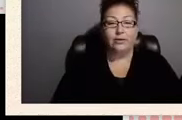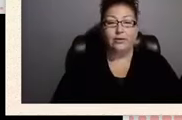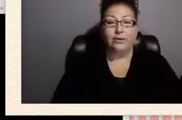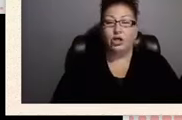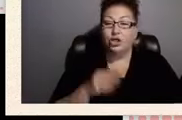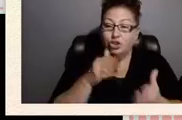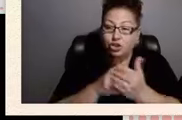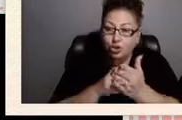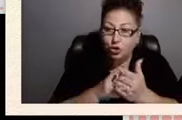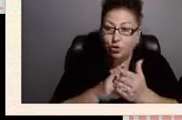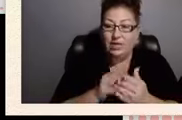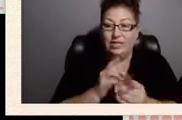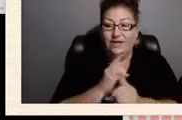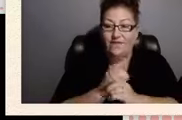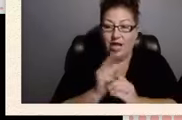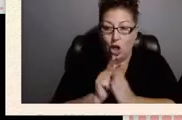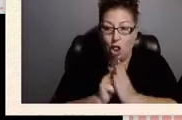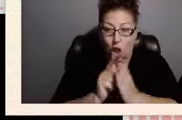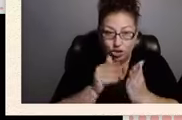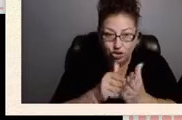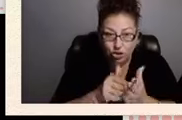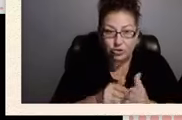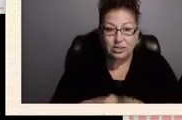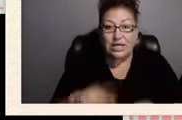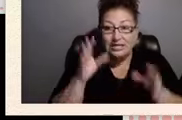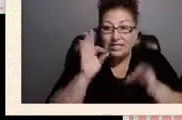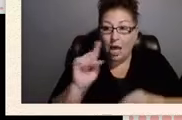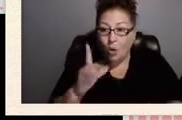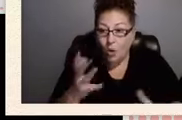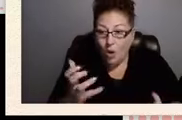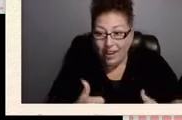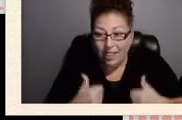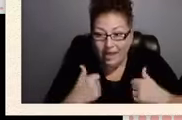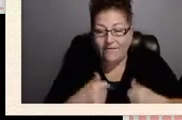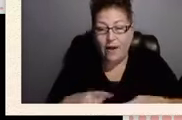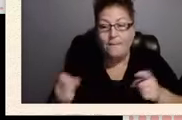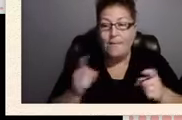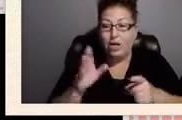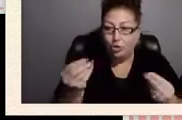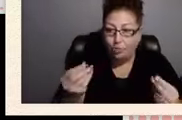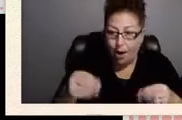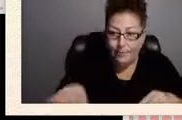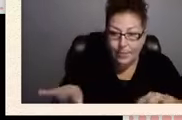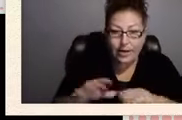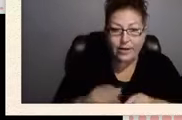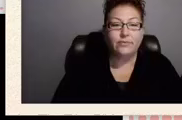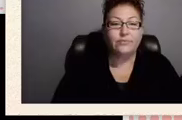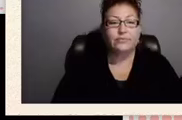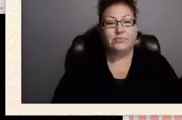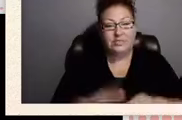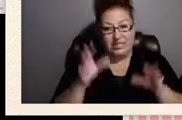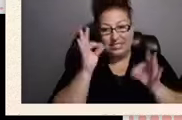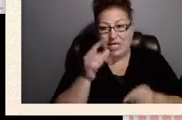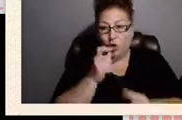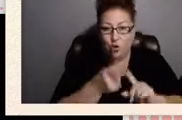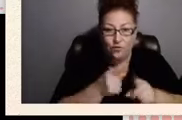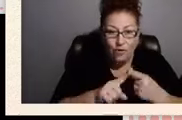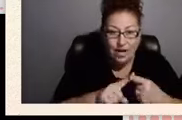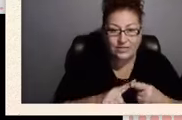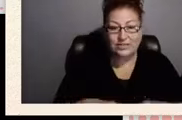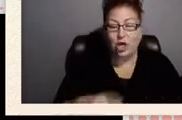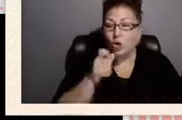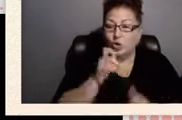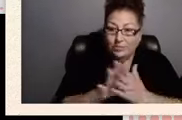lawsuits, to decide where to live, to manage property, to decide who your friends are and who you spend your time with.